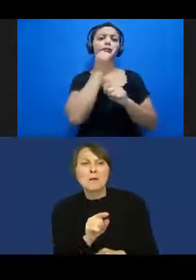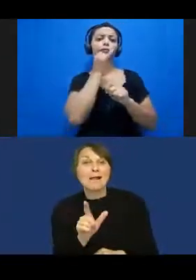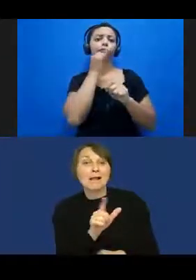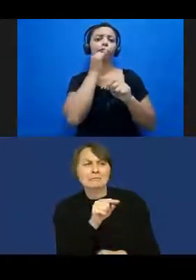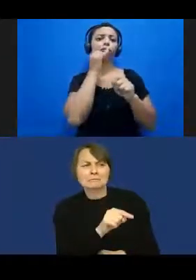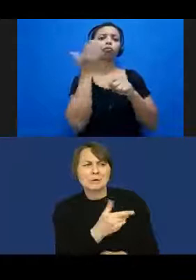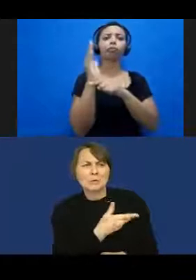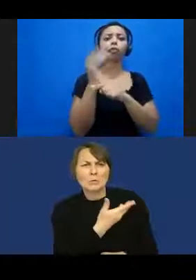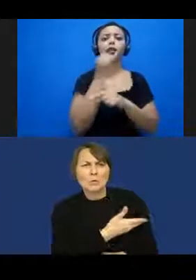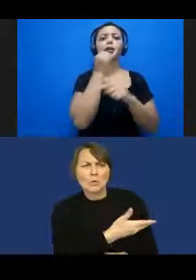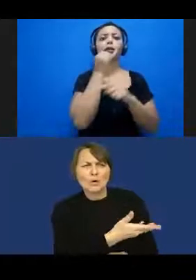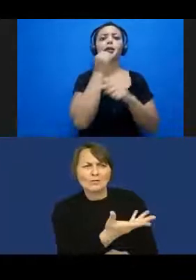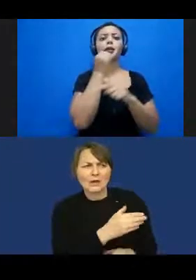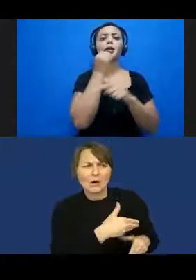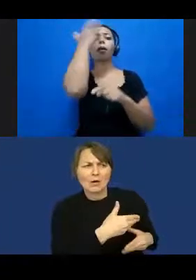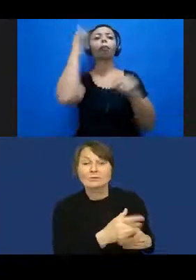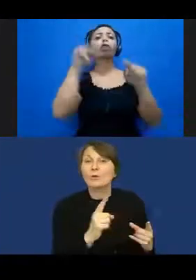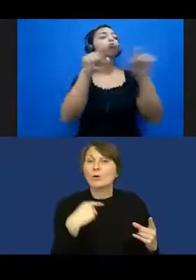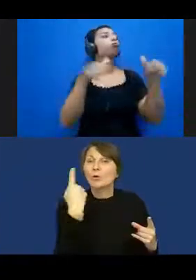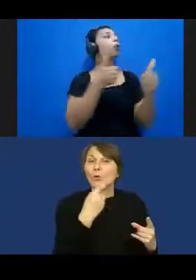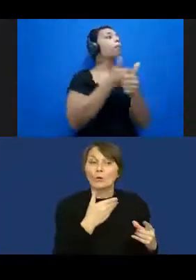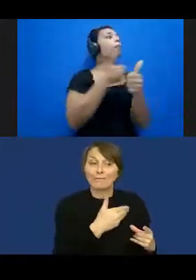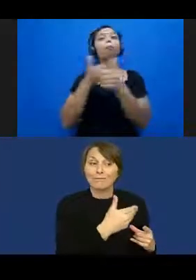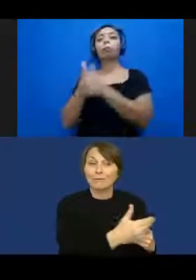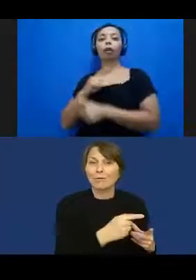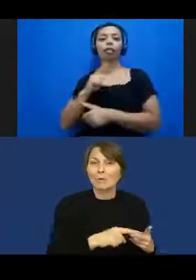have been detected close to me? Is there anybody I know in the vision?